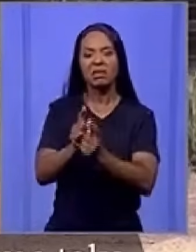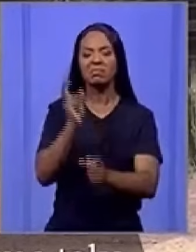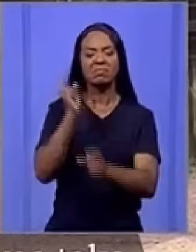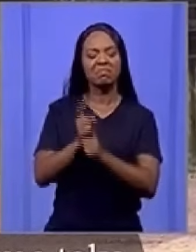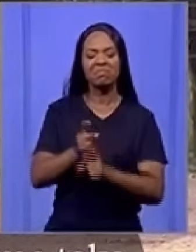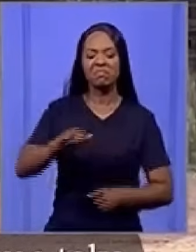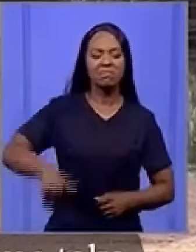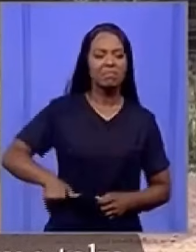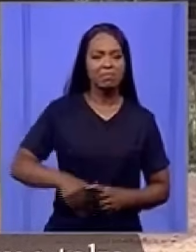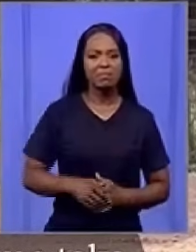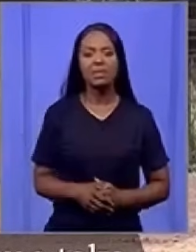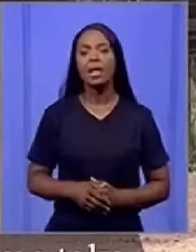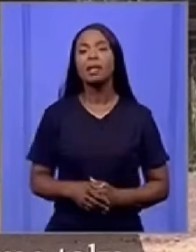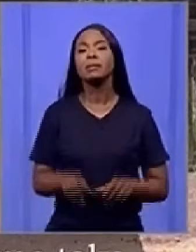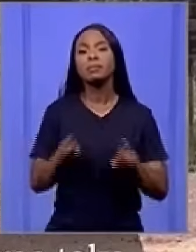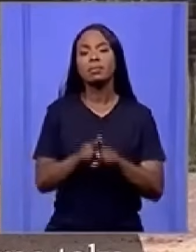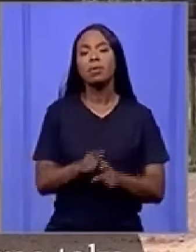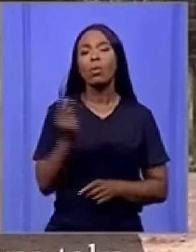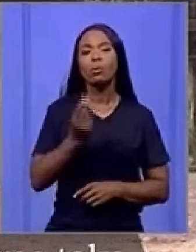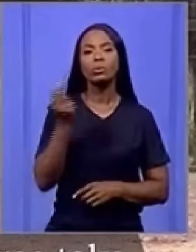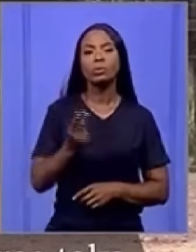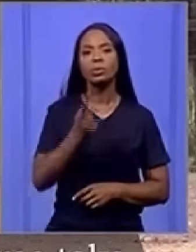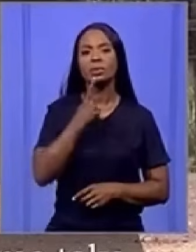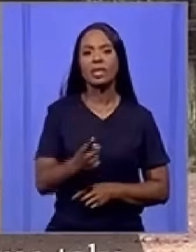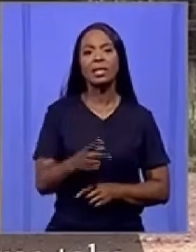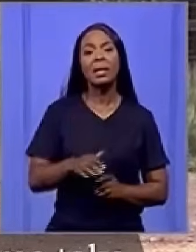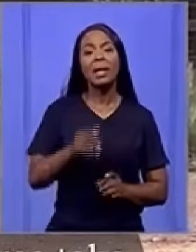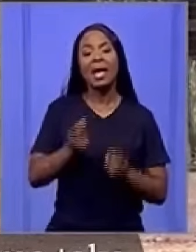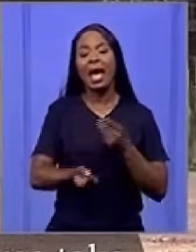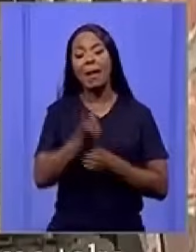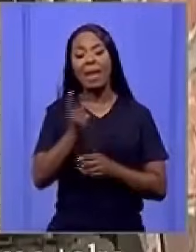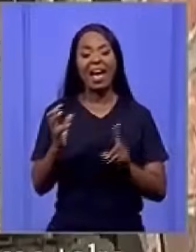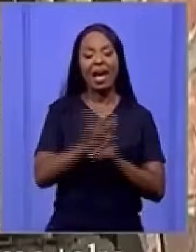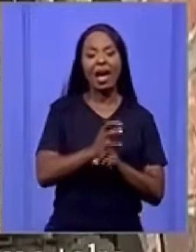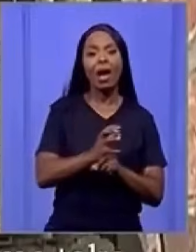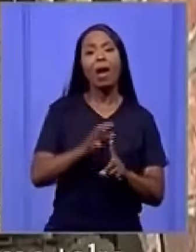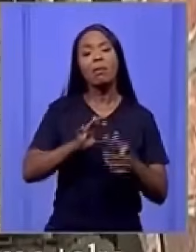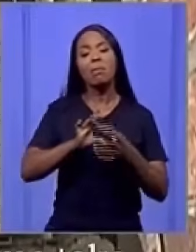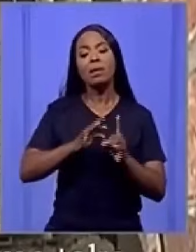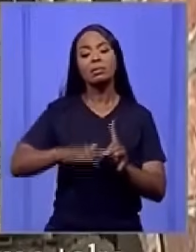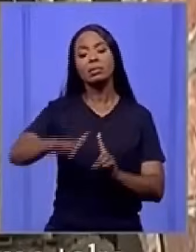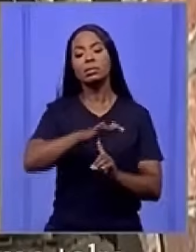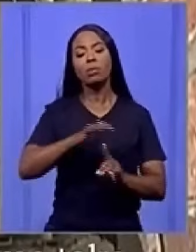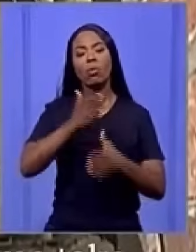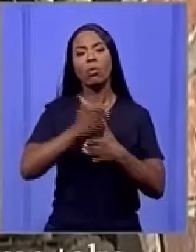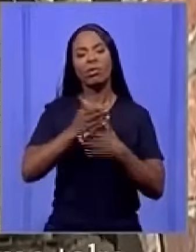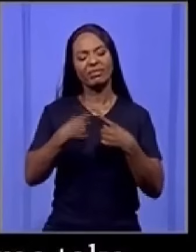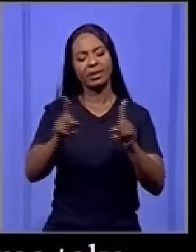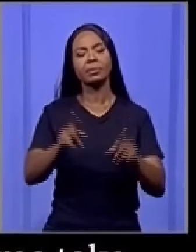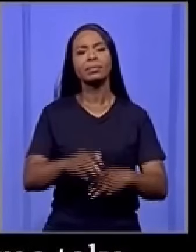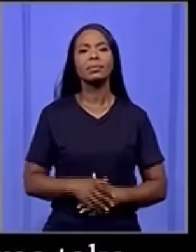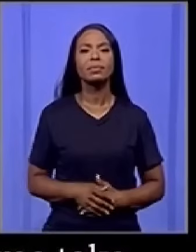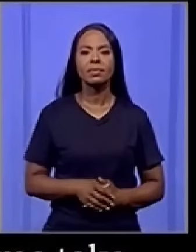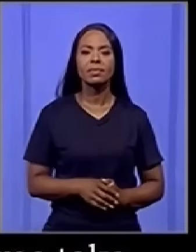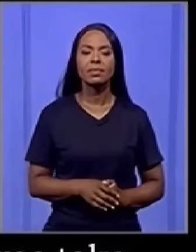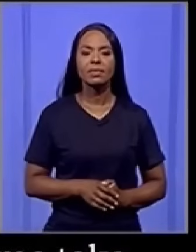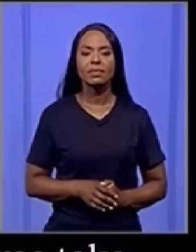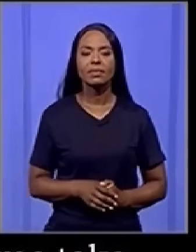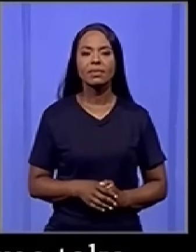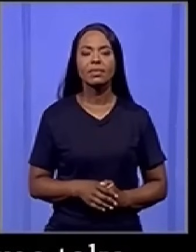go tshwaela ebile ba gatelela fa tiragalo eno e sa diragala mo serapeng sa bona. Setšhaba gape